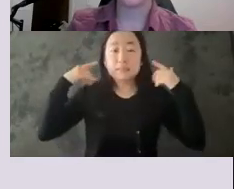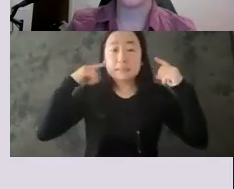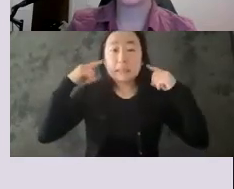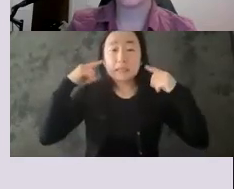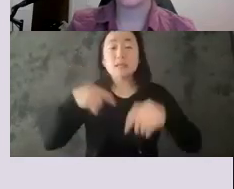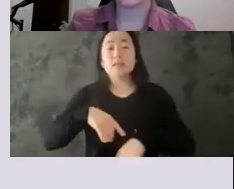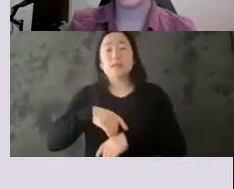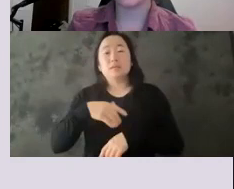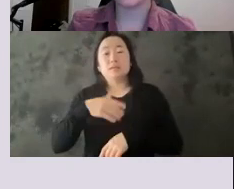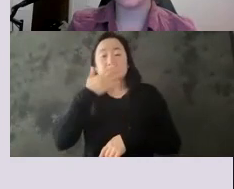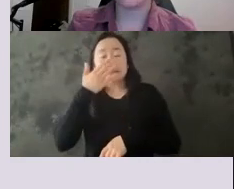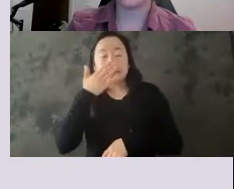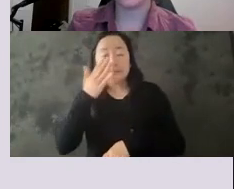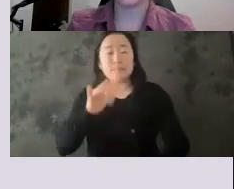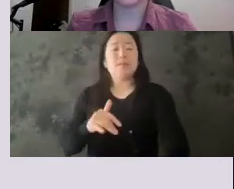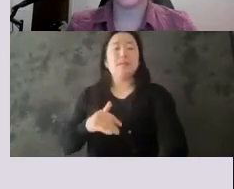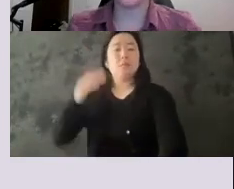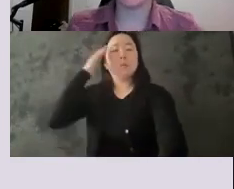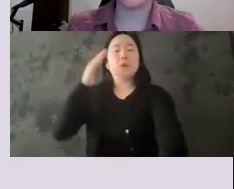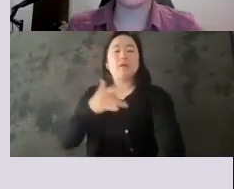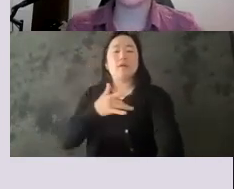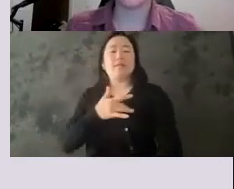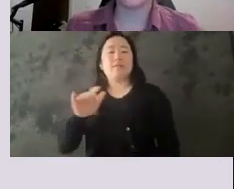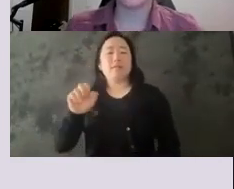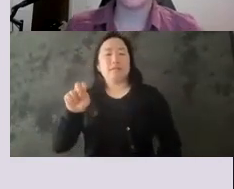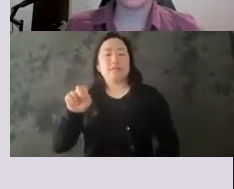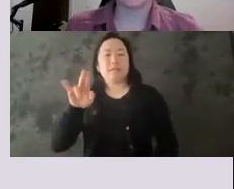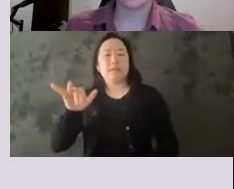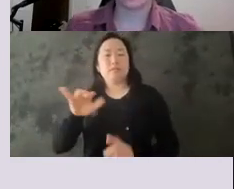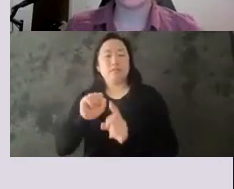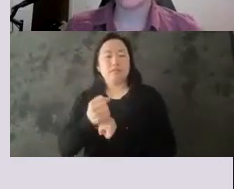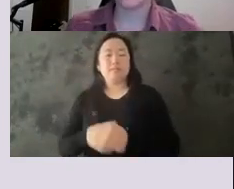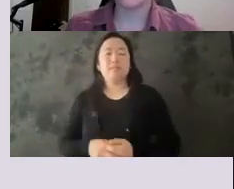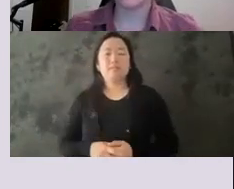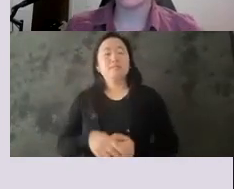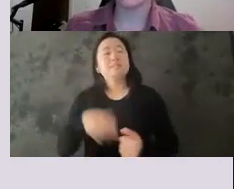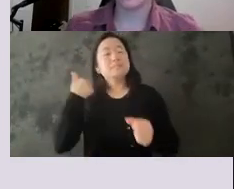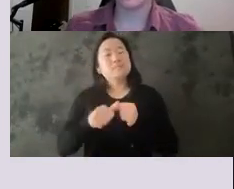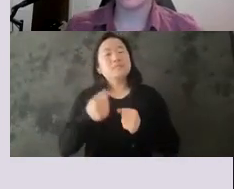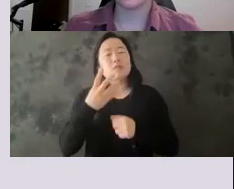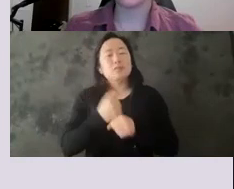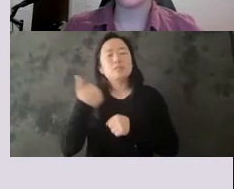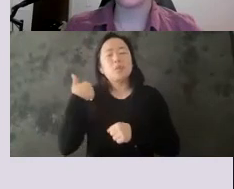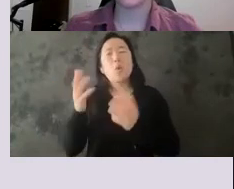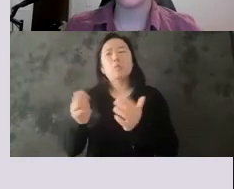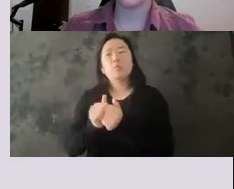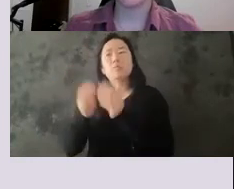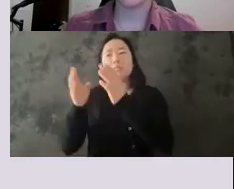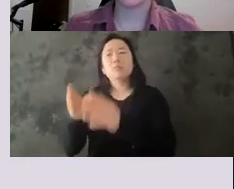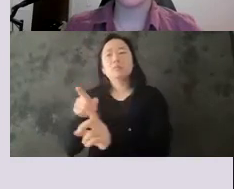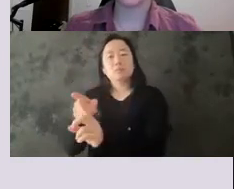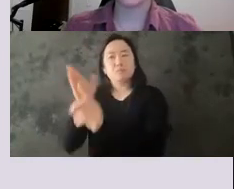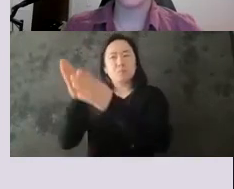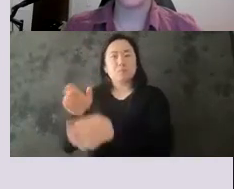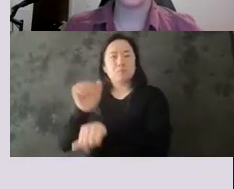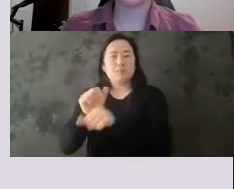I remember I was talking with someone a few years ago about, they work with survivors, and one